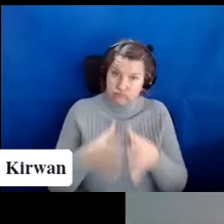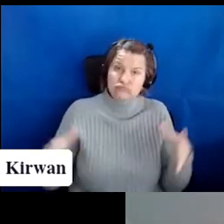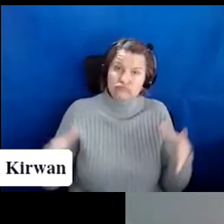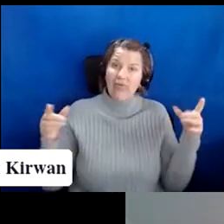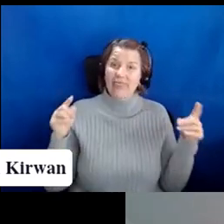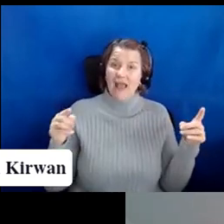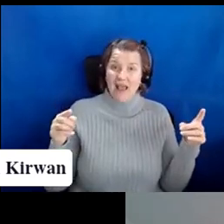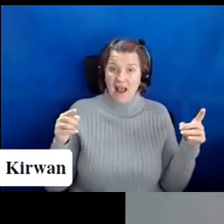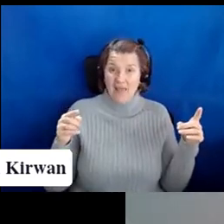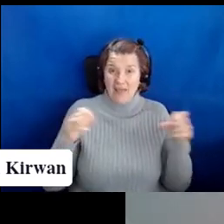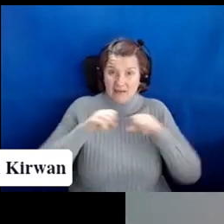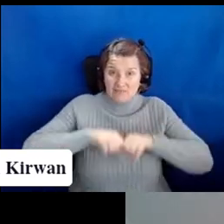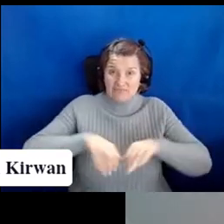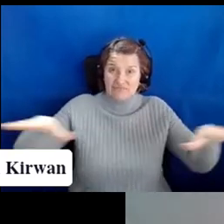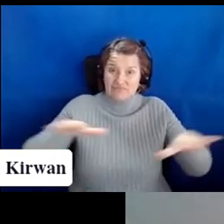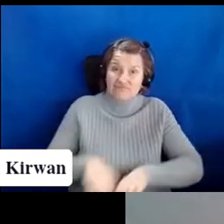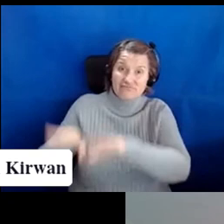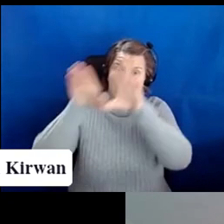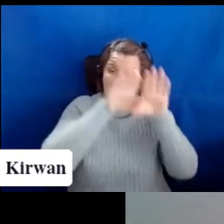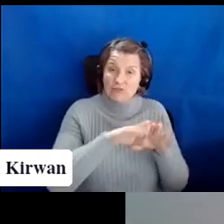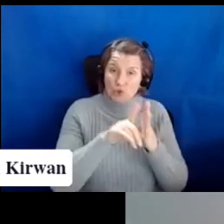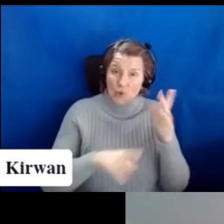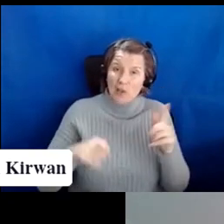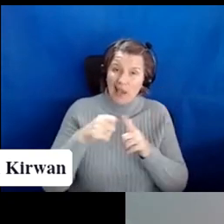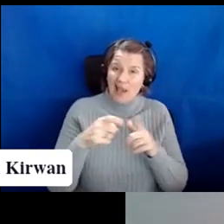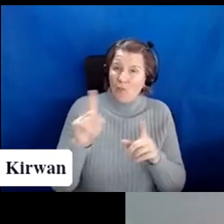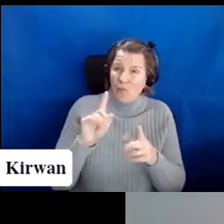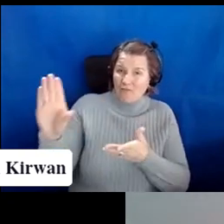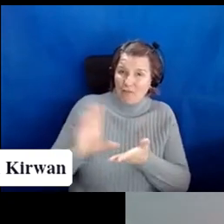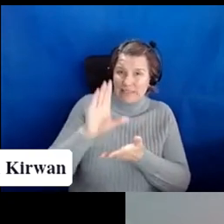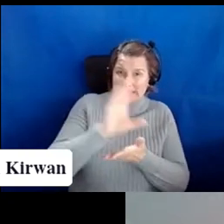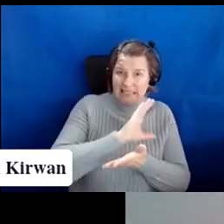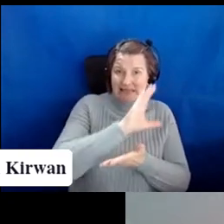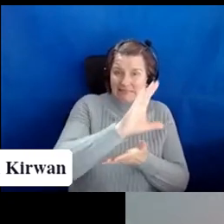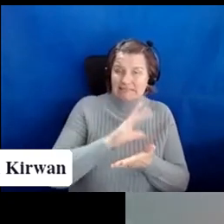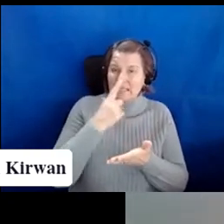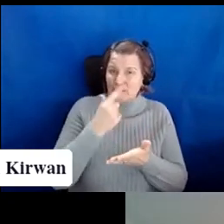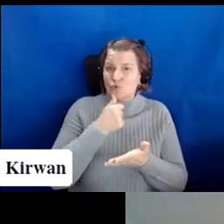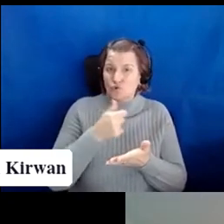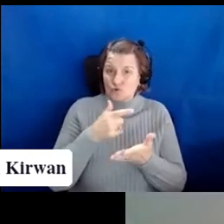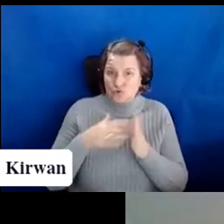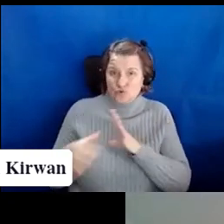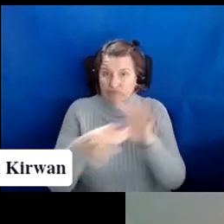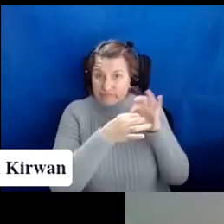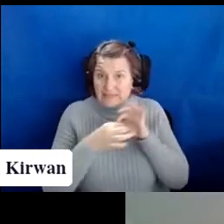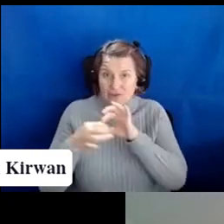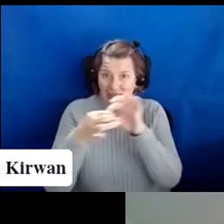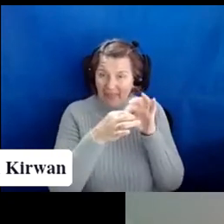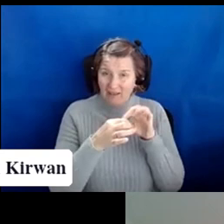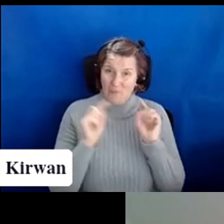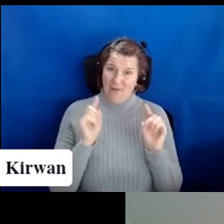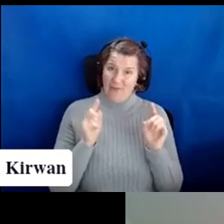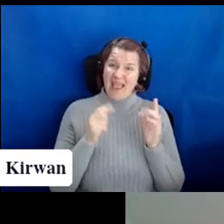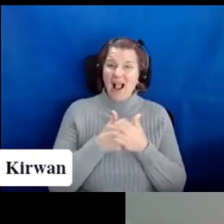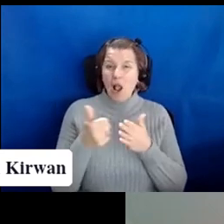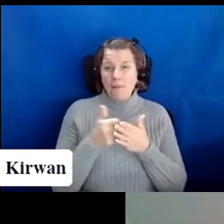UK? And what funding can be used in order to bring people together around that common theme,